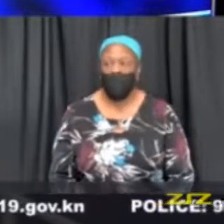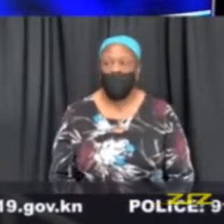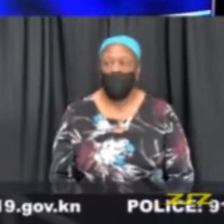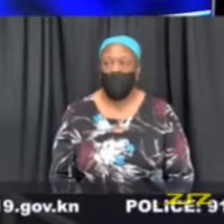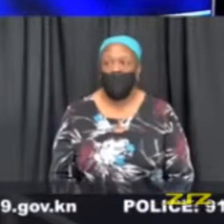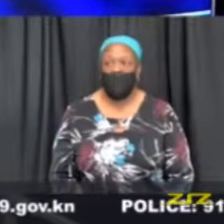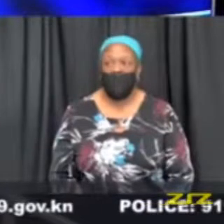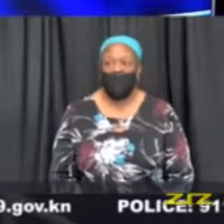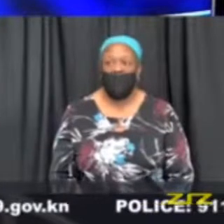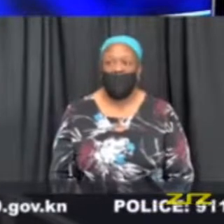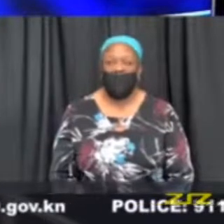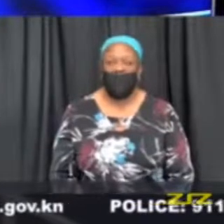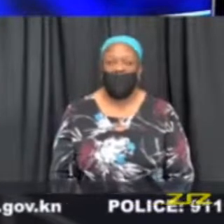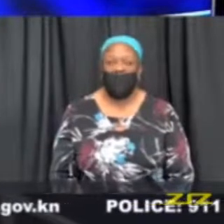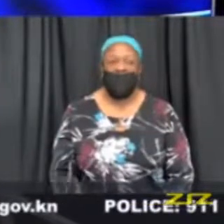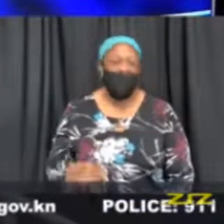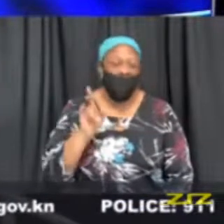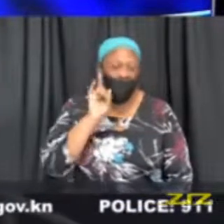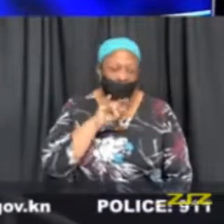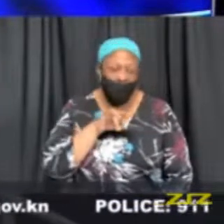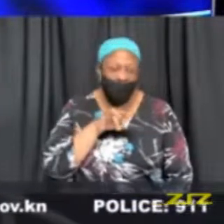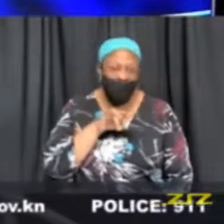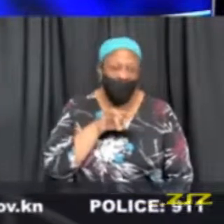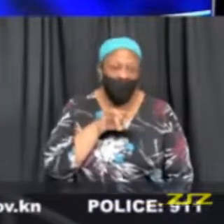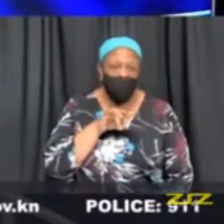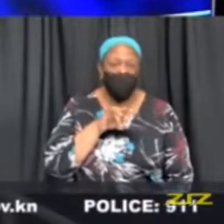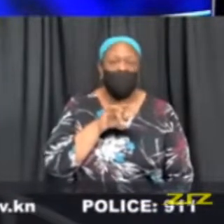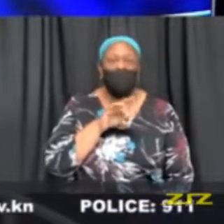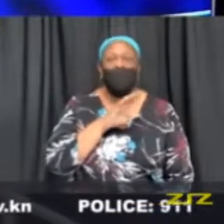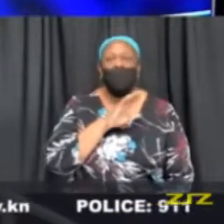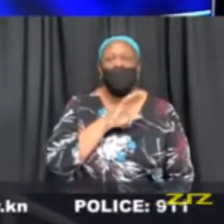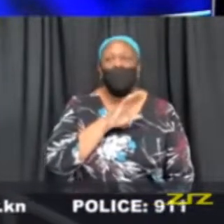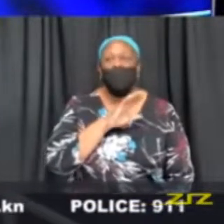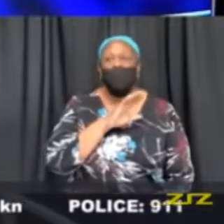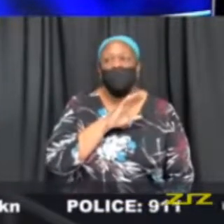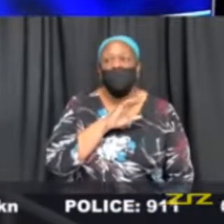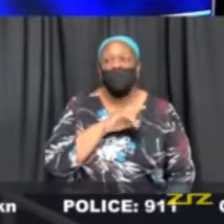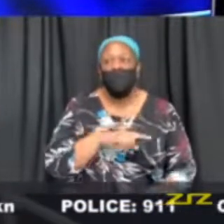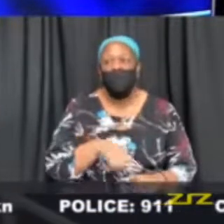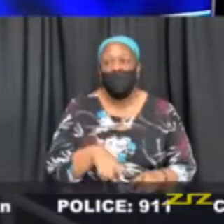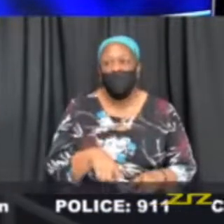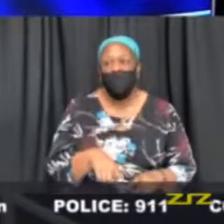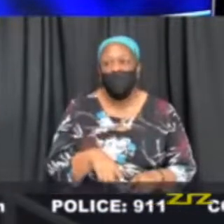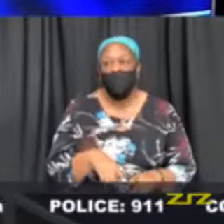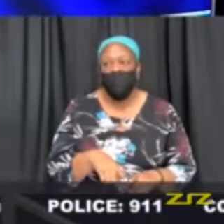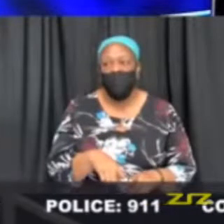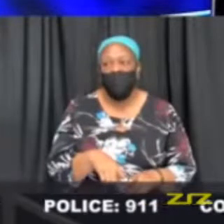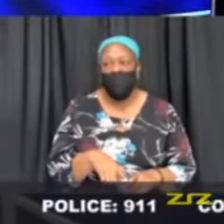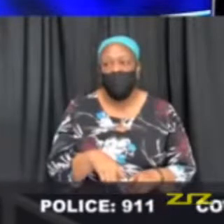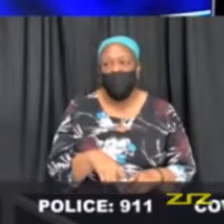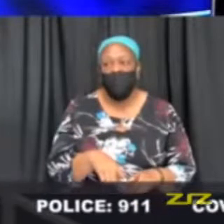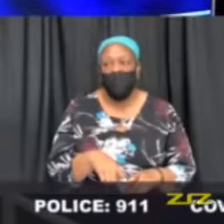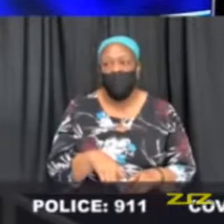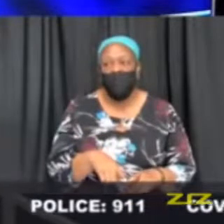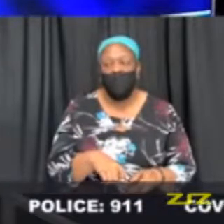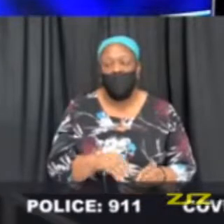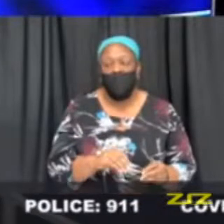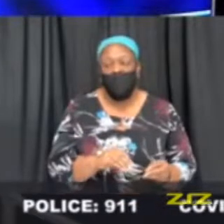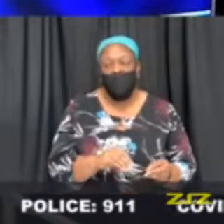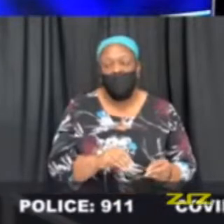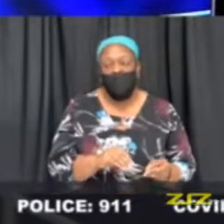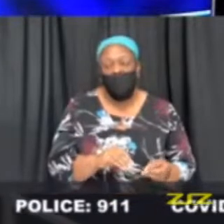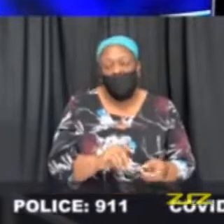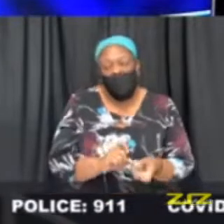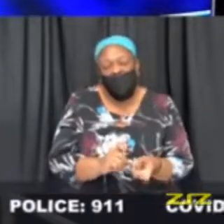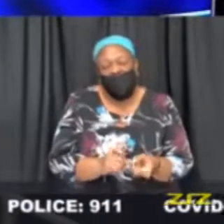hand, there's a slight difference. It is also false information, but the intention is not to harm or to hurt.